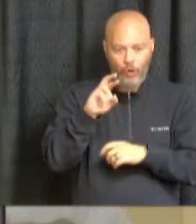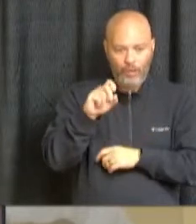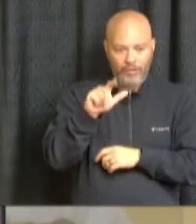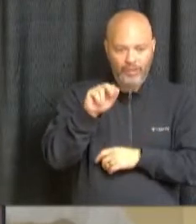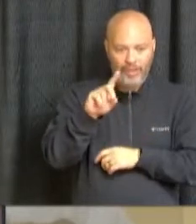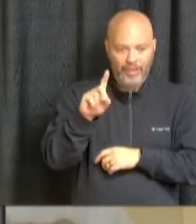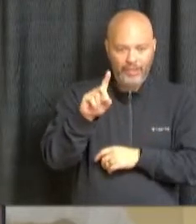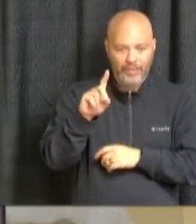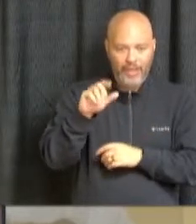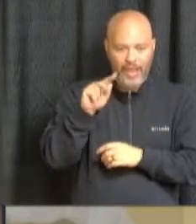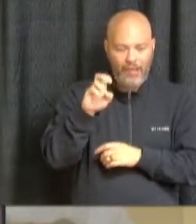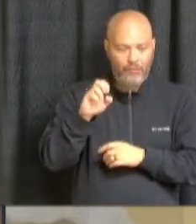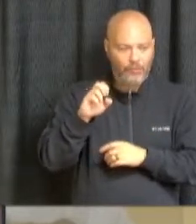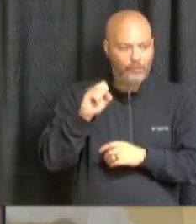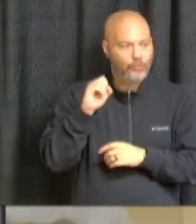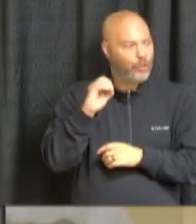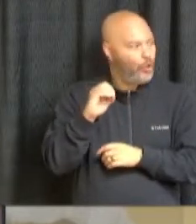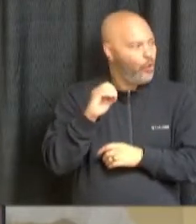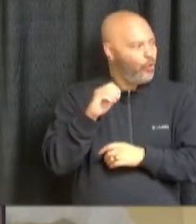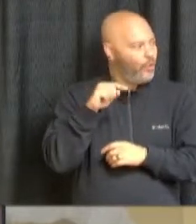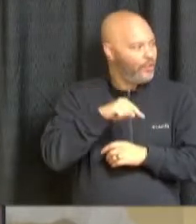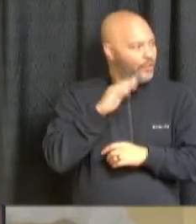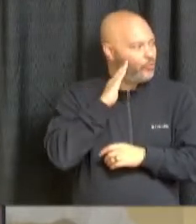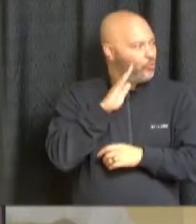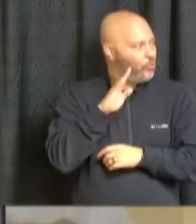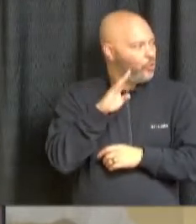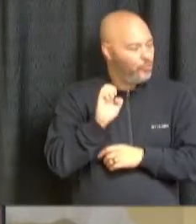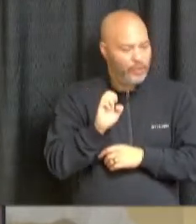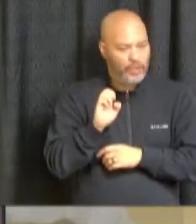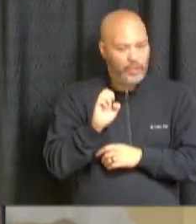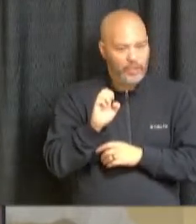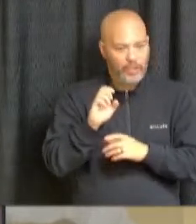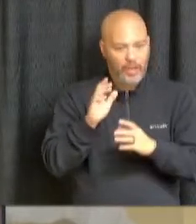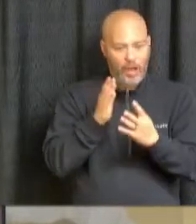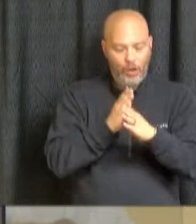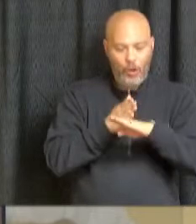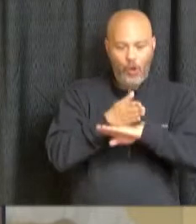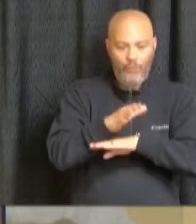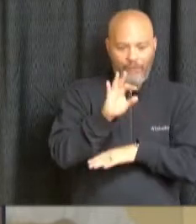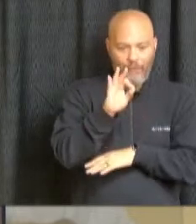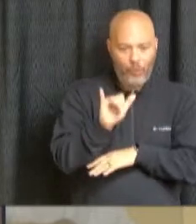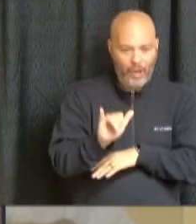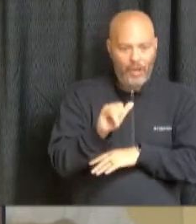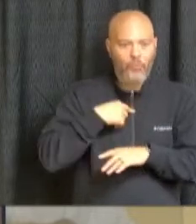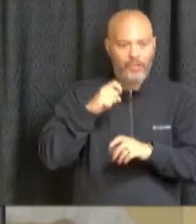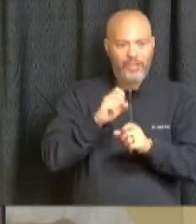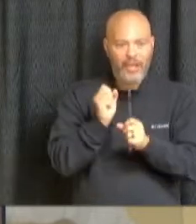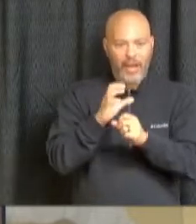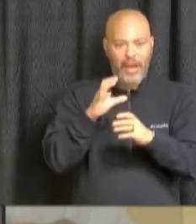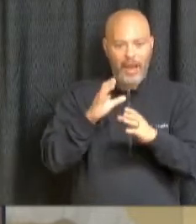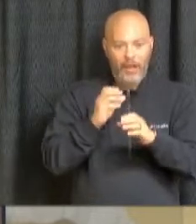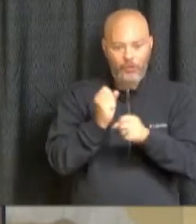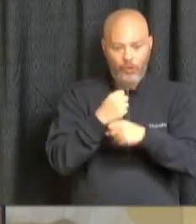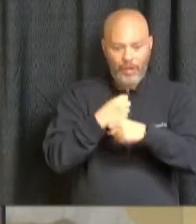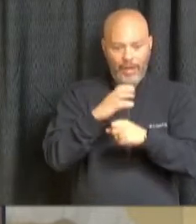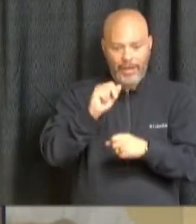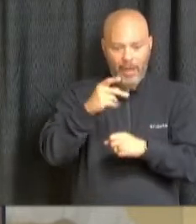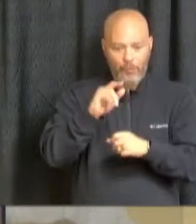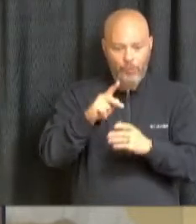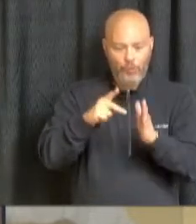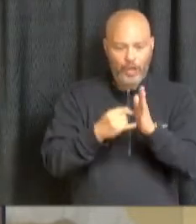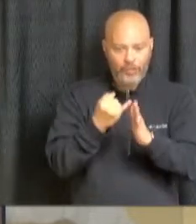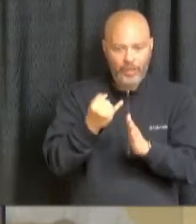for $300,000. Since this is going to cross fiscal years, we're going to need to create a capital project for this work to